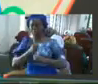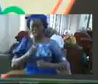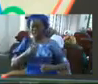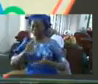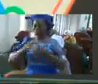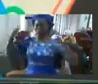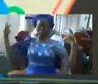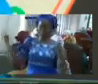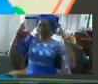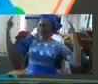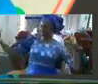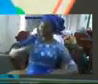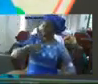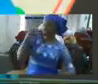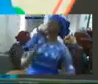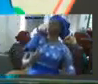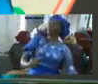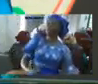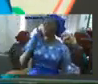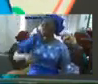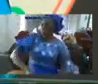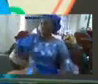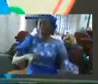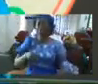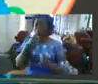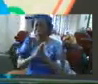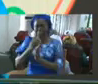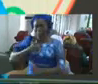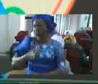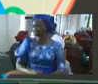And then he suddenly realized, I need God again.